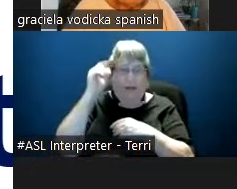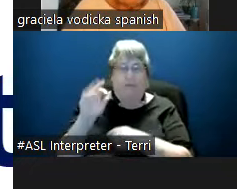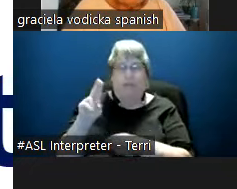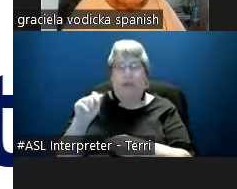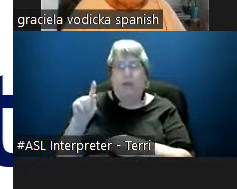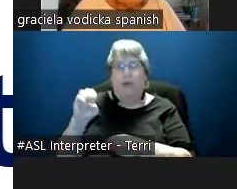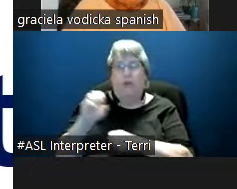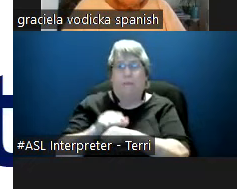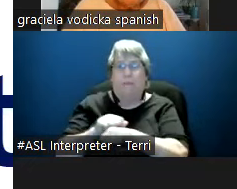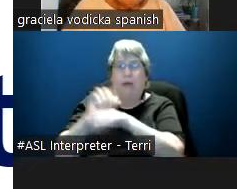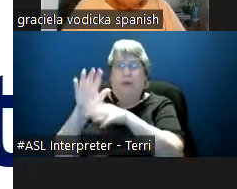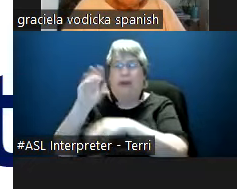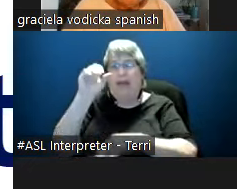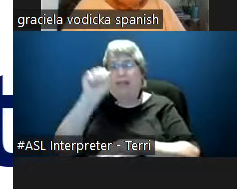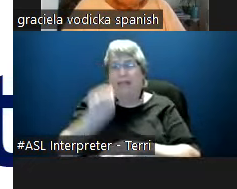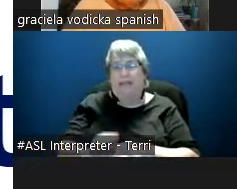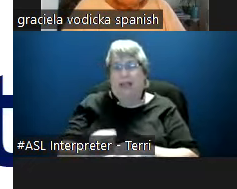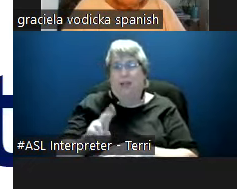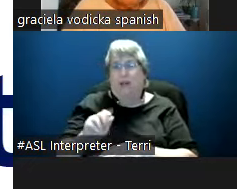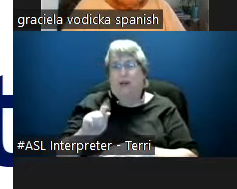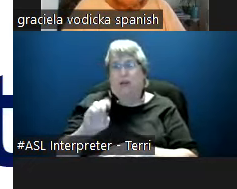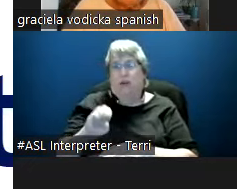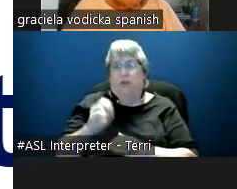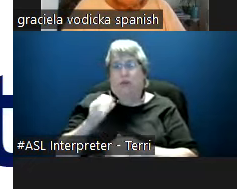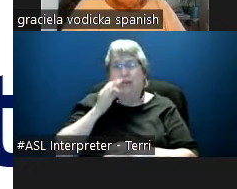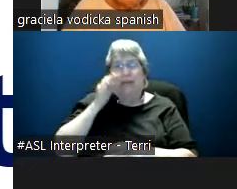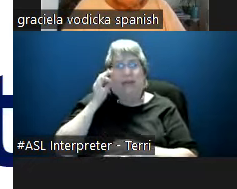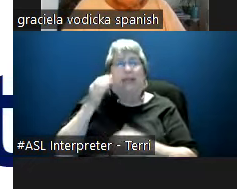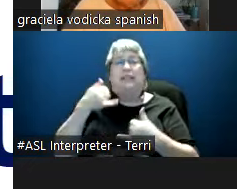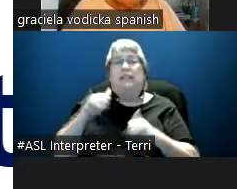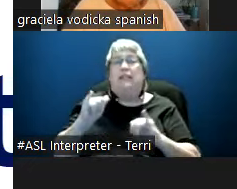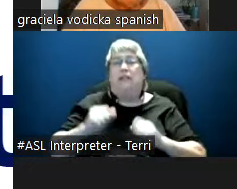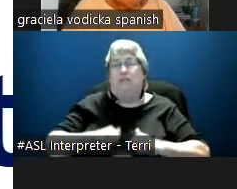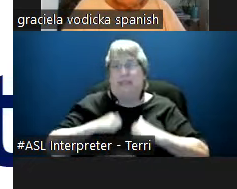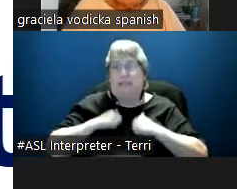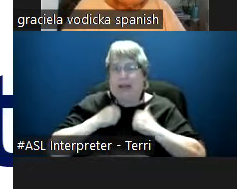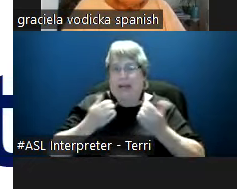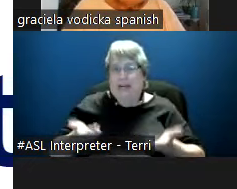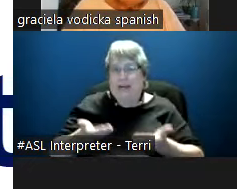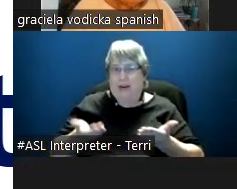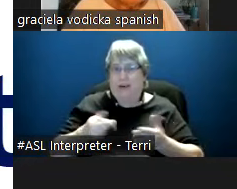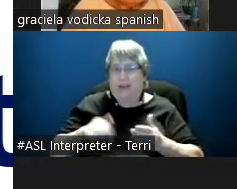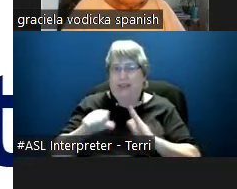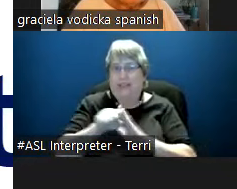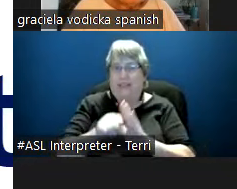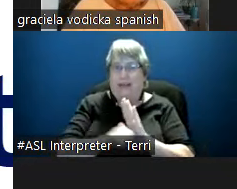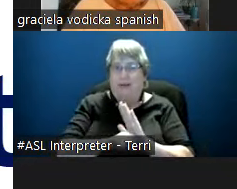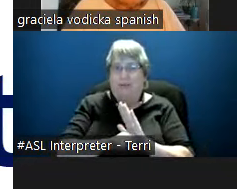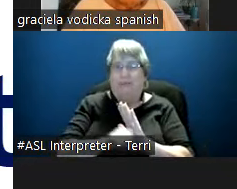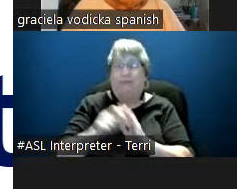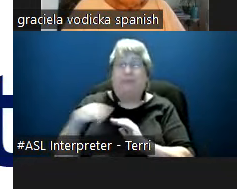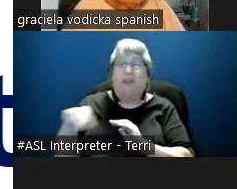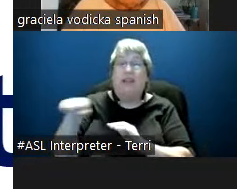Ute, and the Southern Ute Indian tribes still reside in this state. These tribes are the